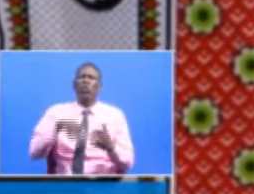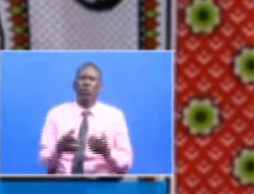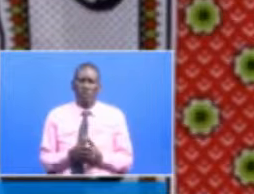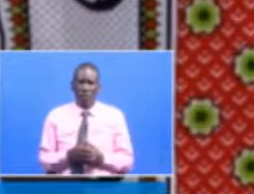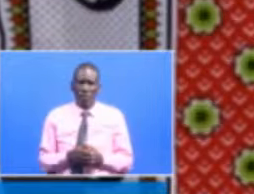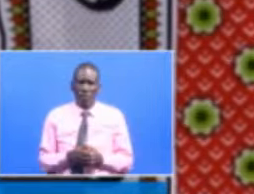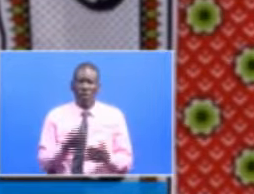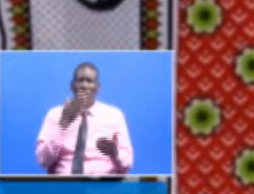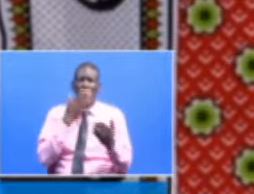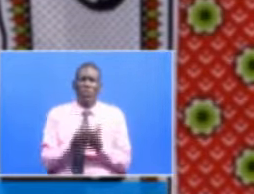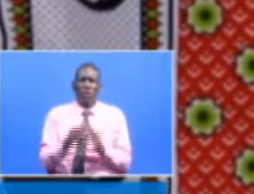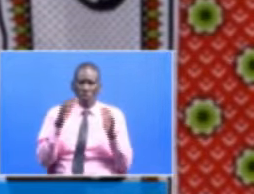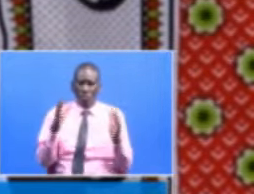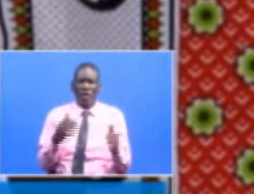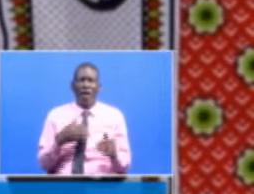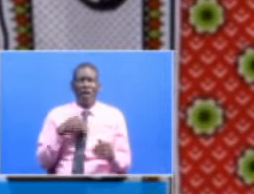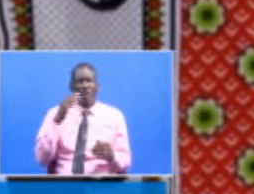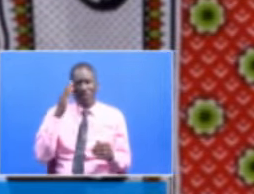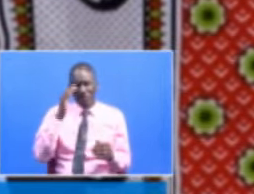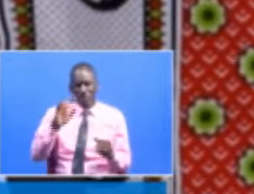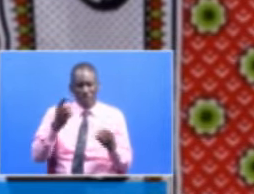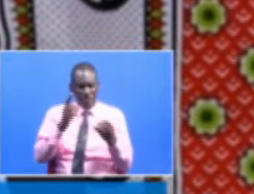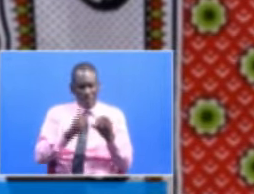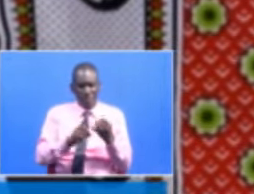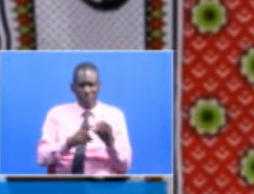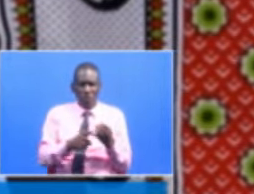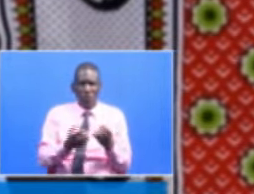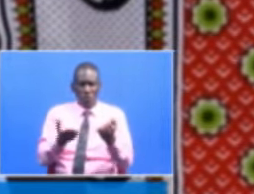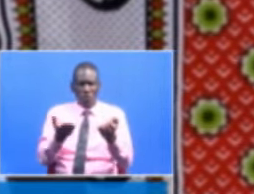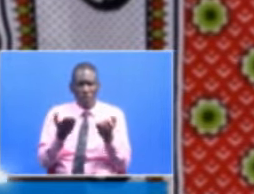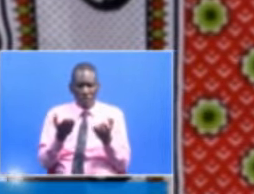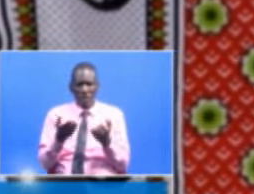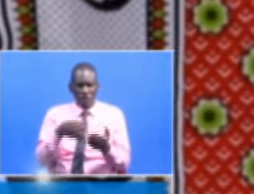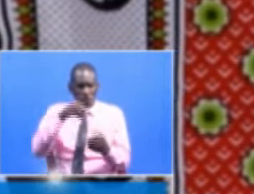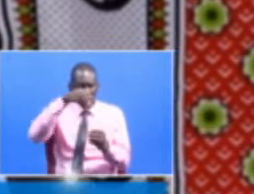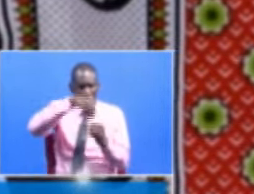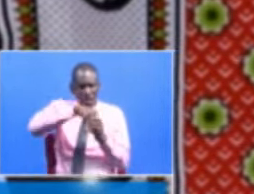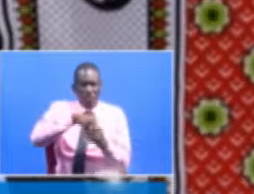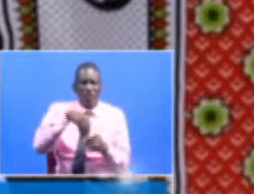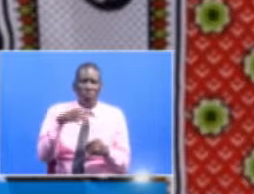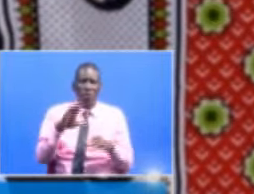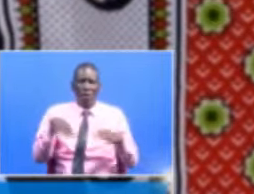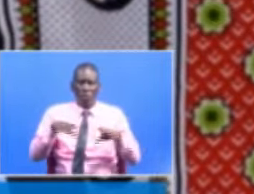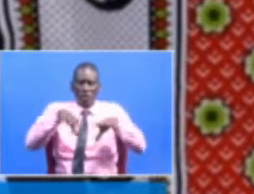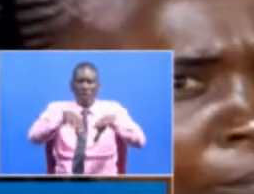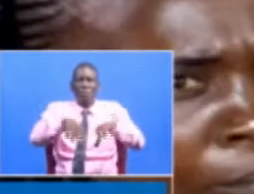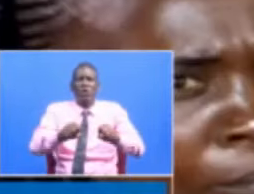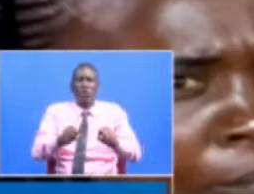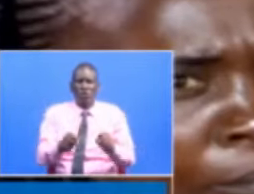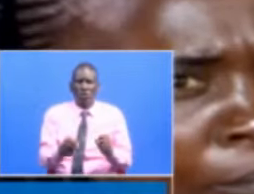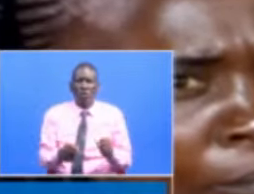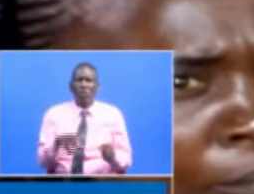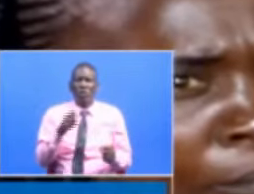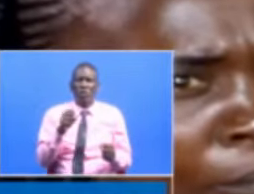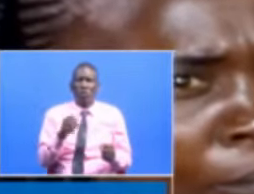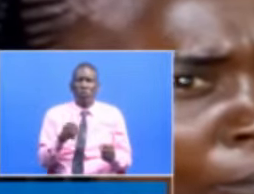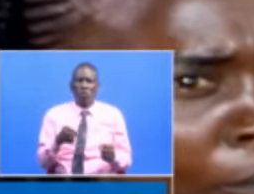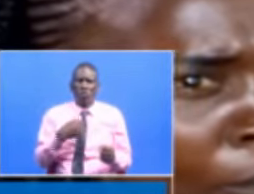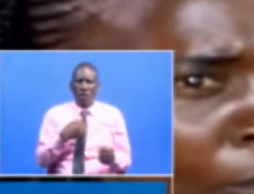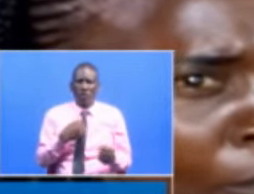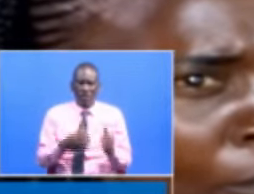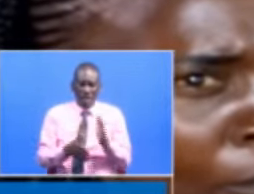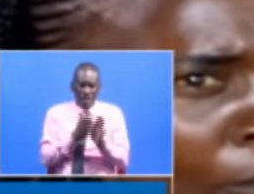Thank you so much. I think, first of all, we need to invest more on adaptation. So there's an